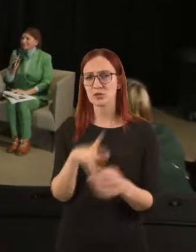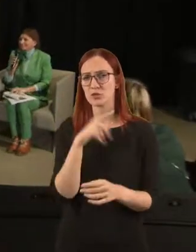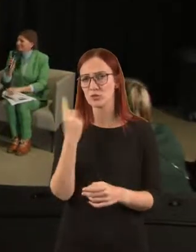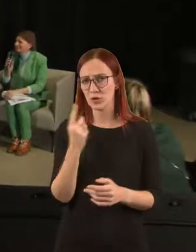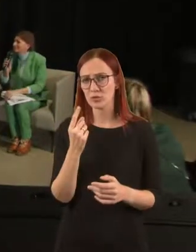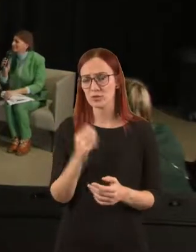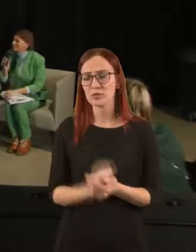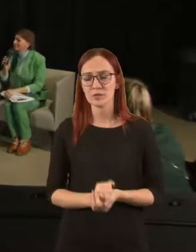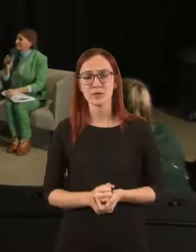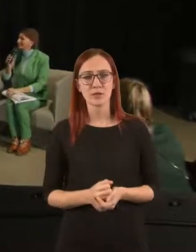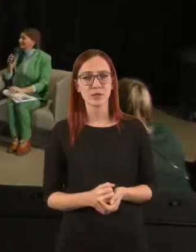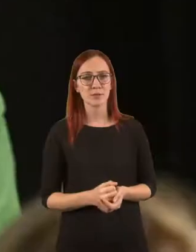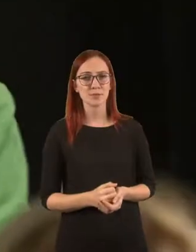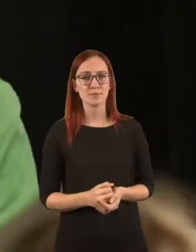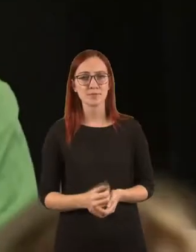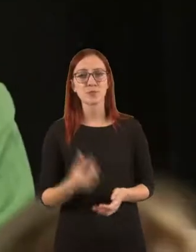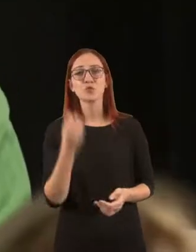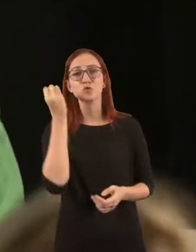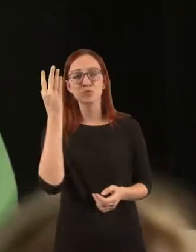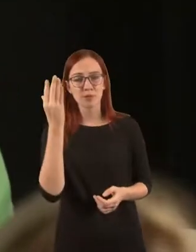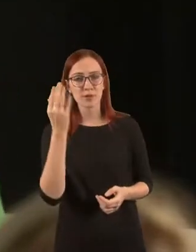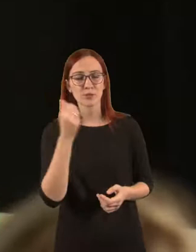respond because you were taking a lot of notes.